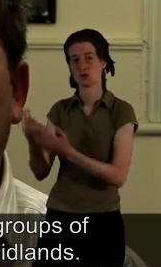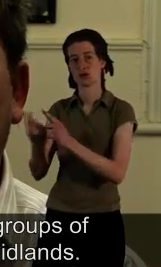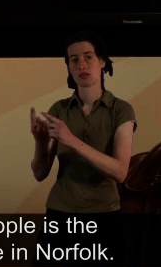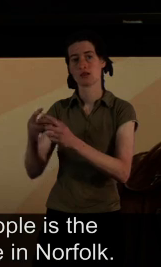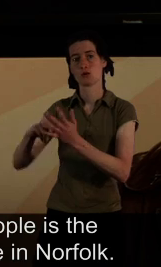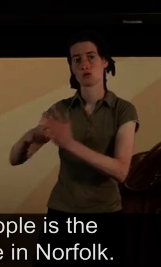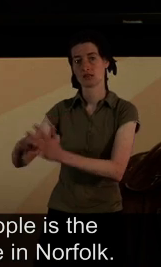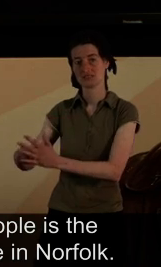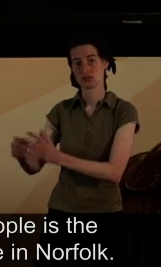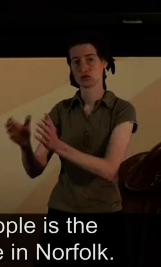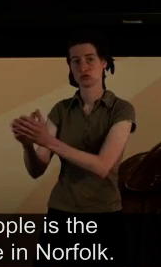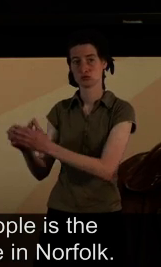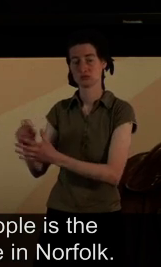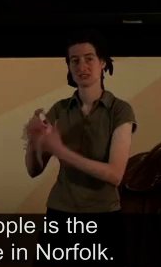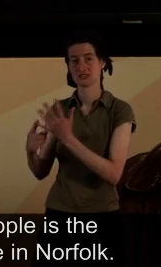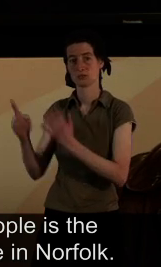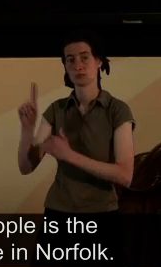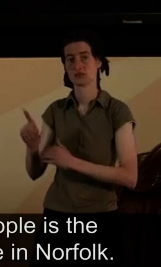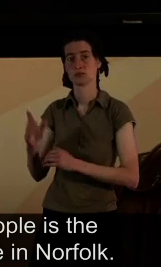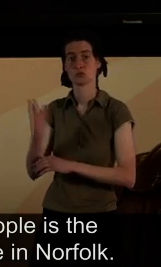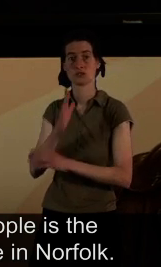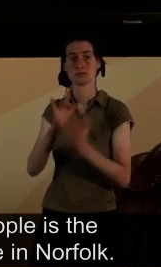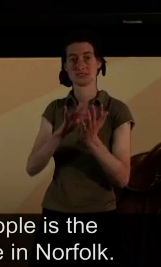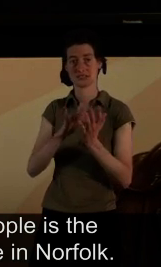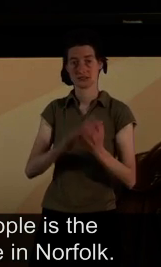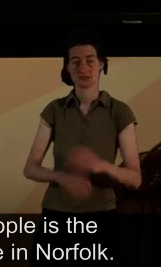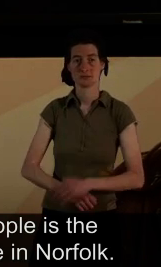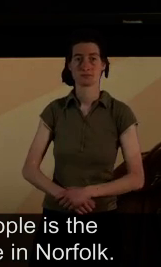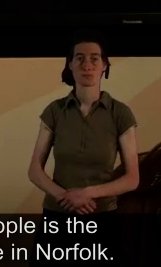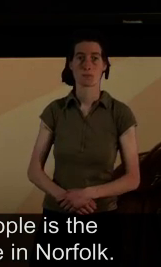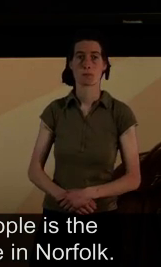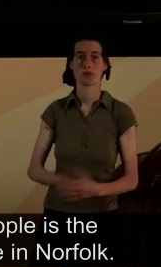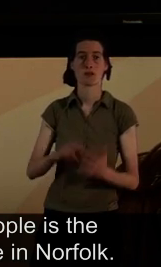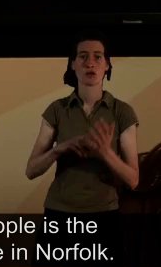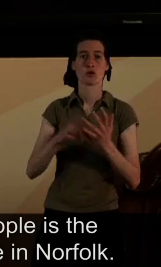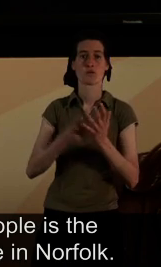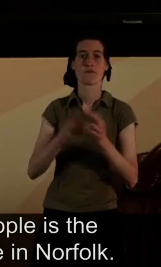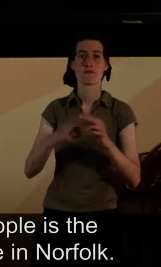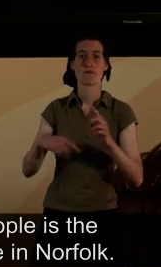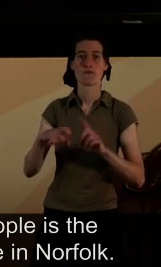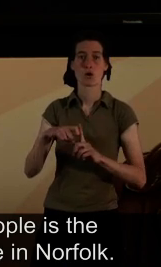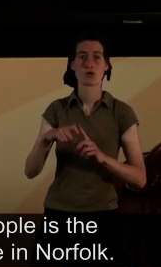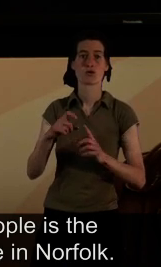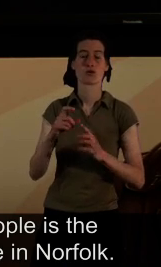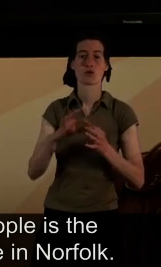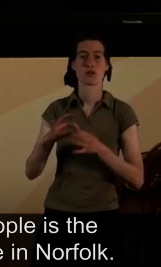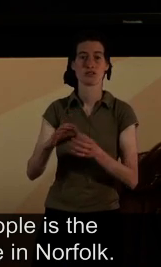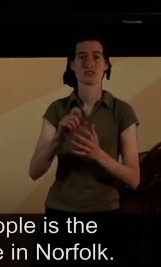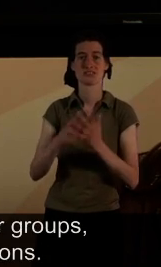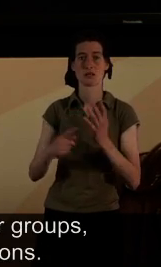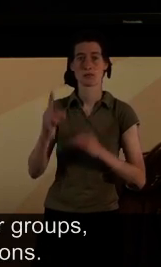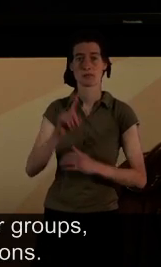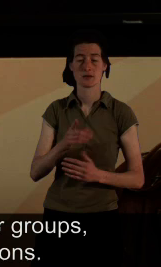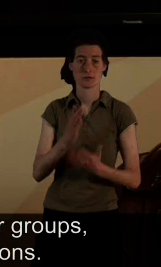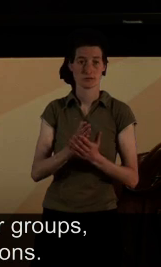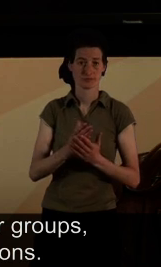West Midlands. The Norfolk Coalition of Disabled People is the representative voice of disabled people in Norfolk.